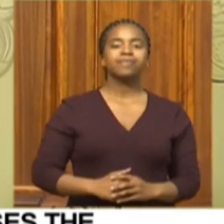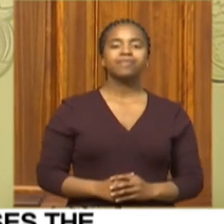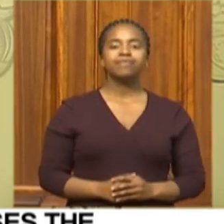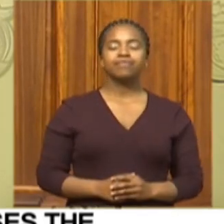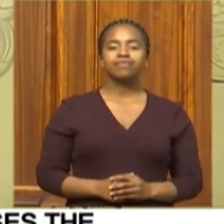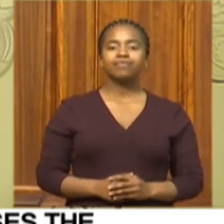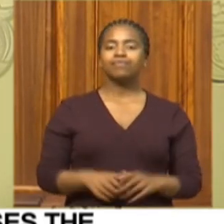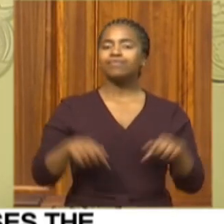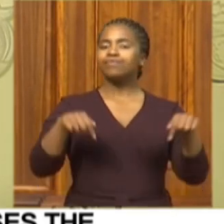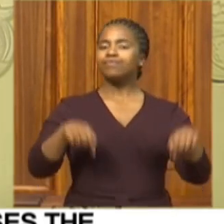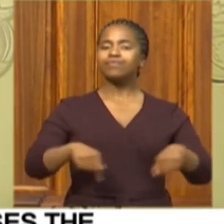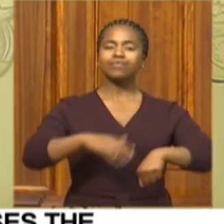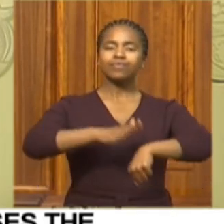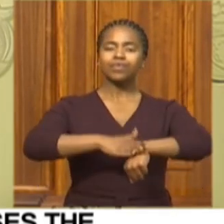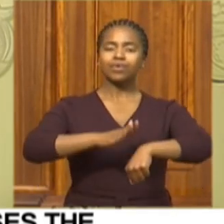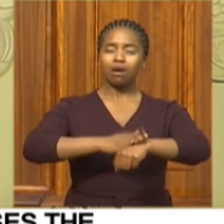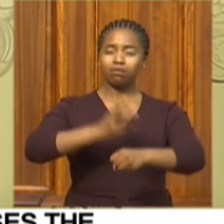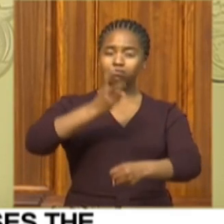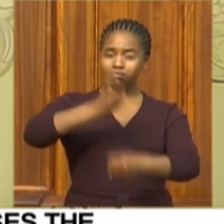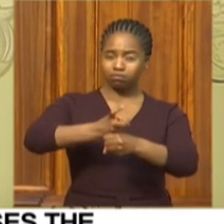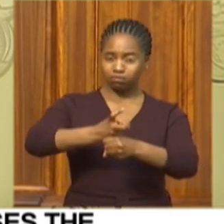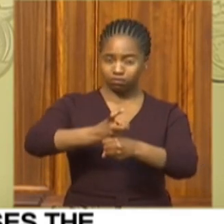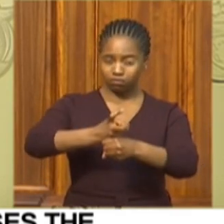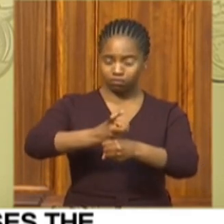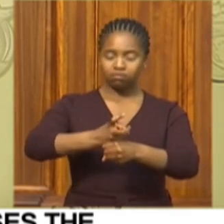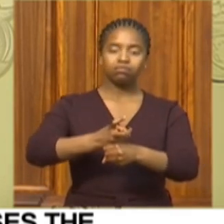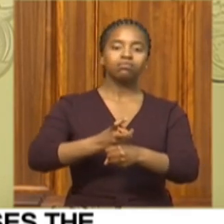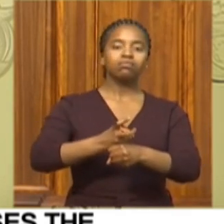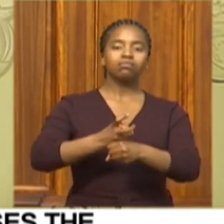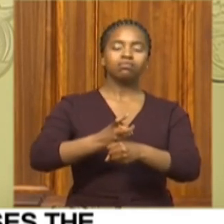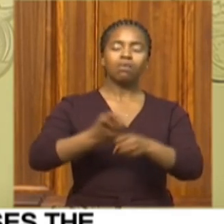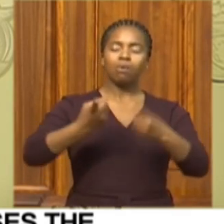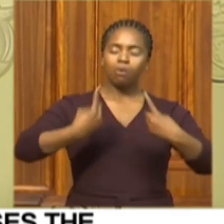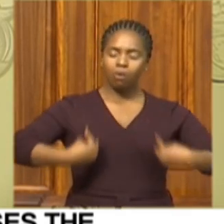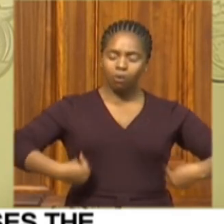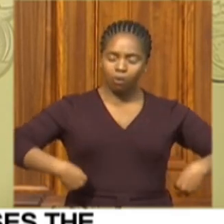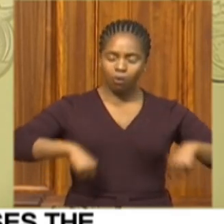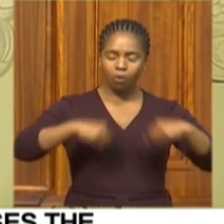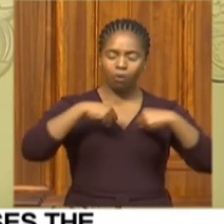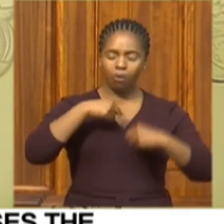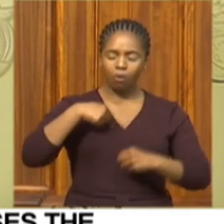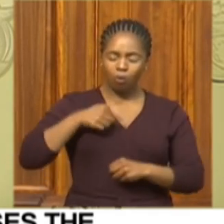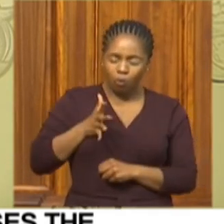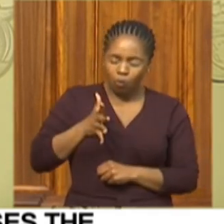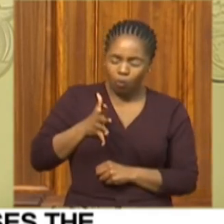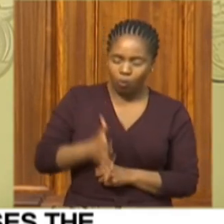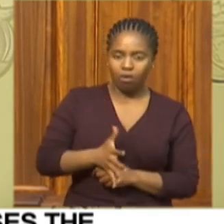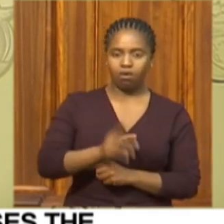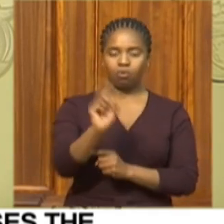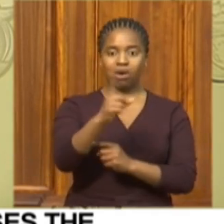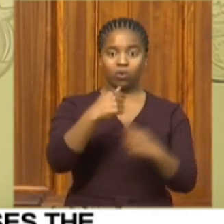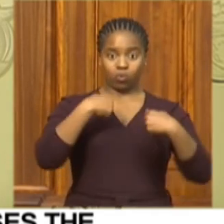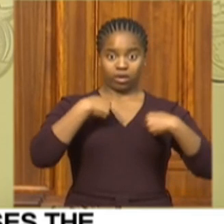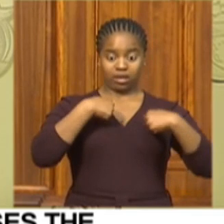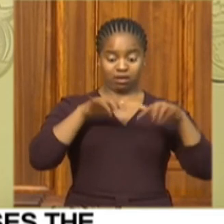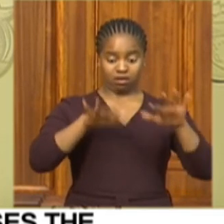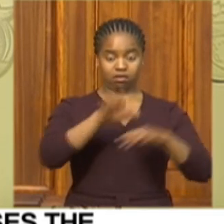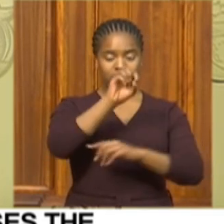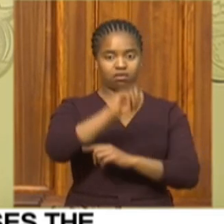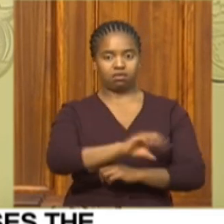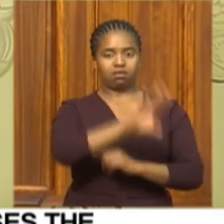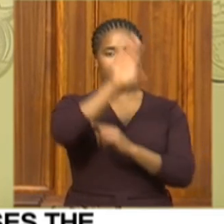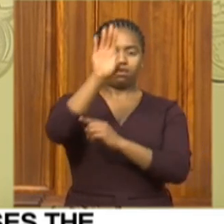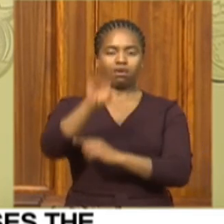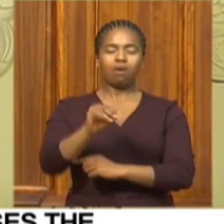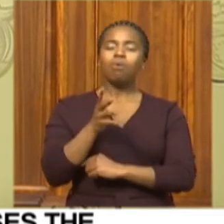this difficult period, what all of us have longed for as South Africans, most of all, is